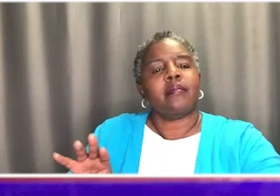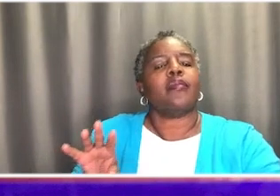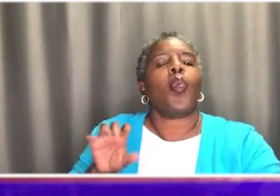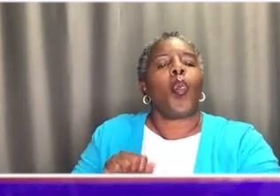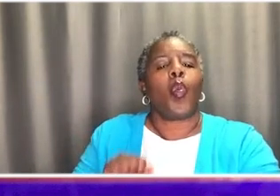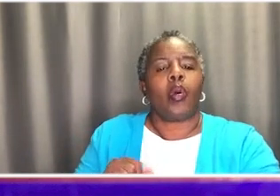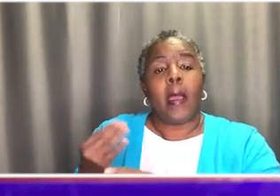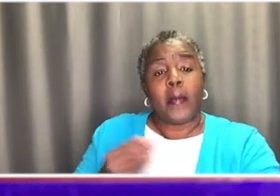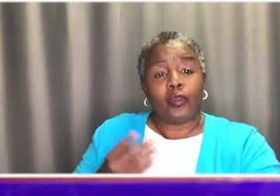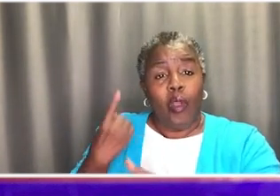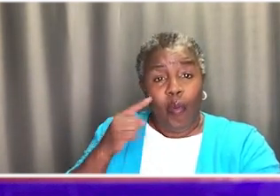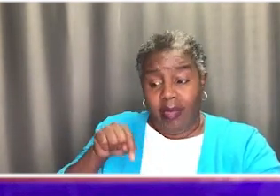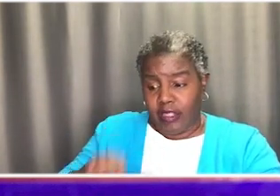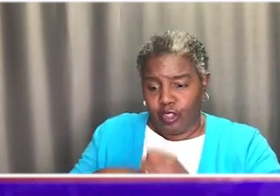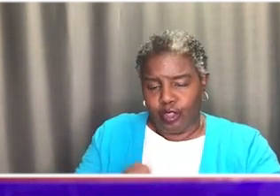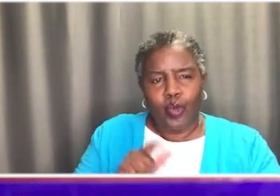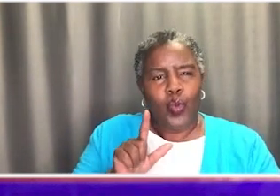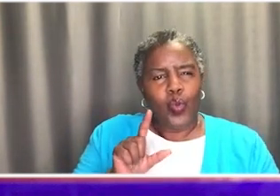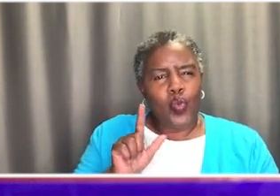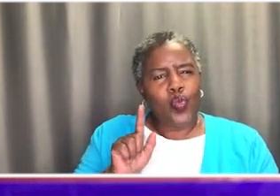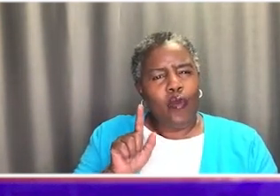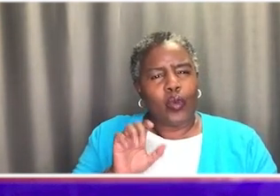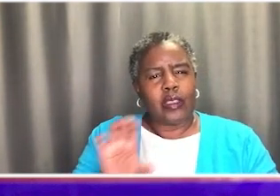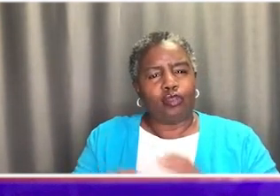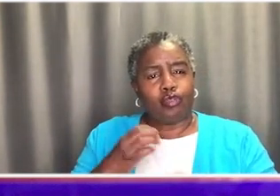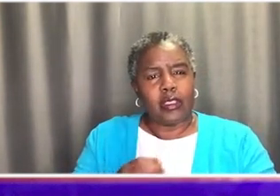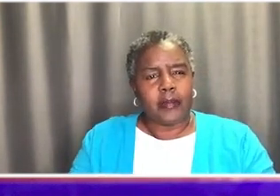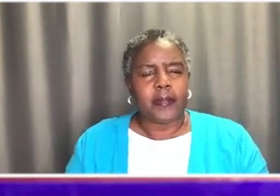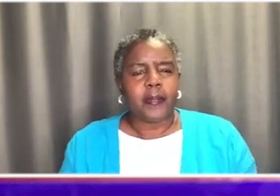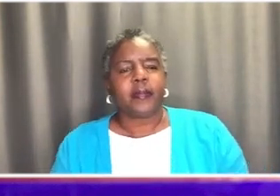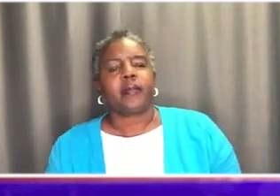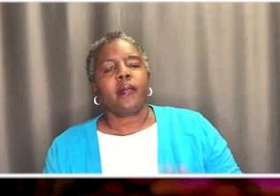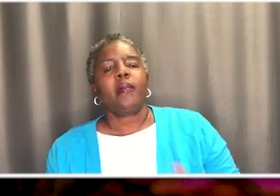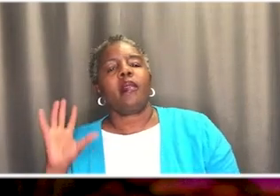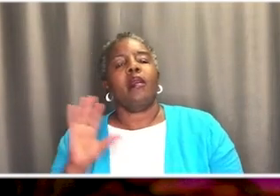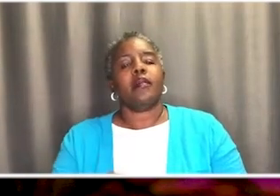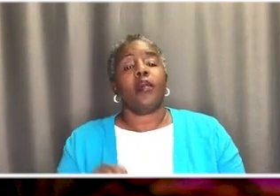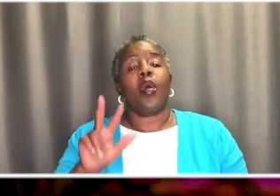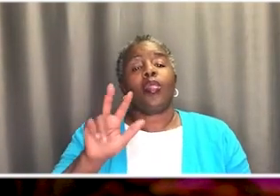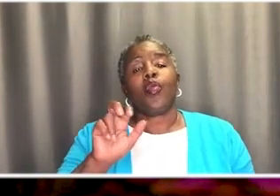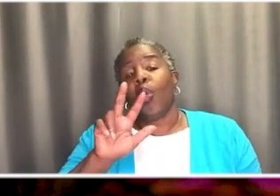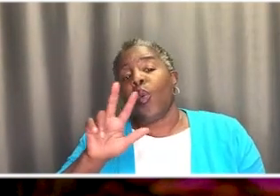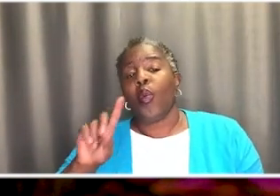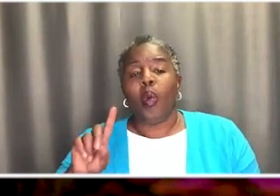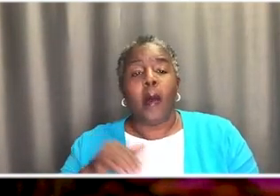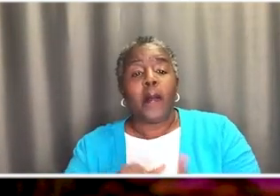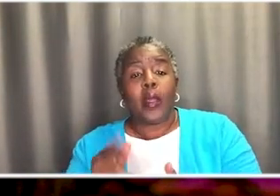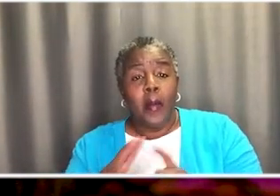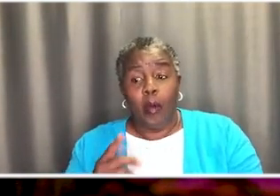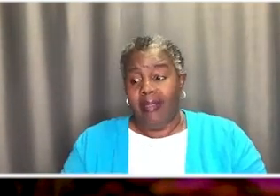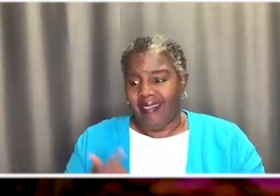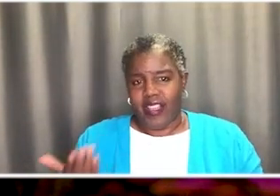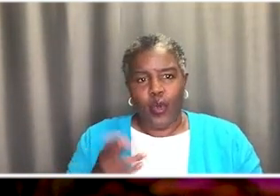ministry in the 21st century. There are 330 million people living in the United States, but